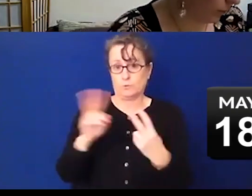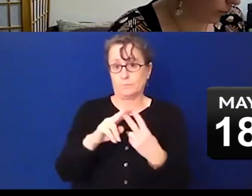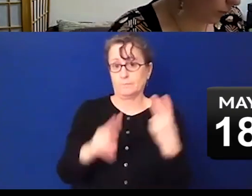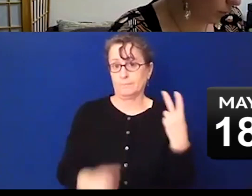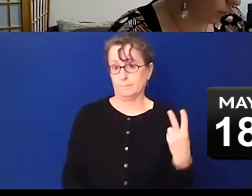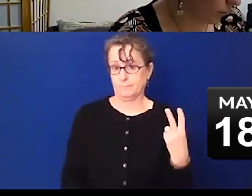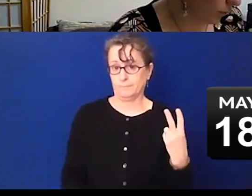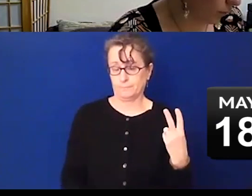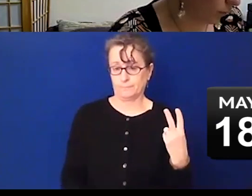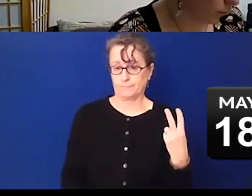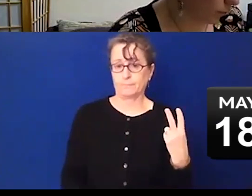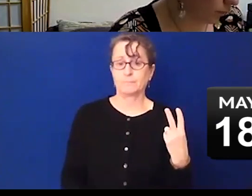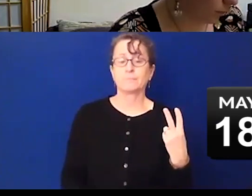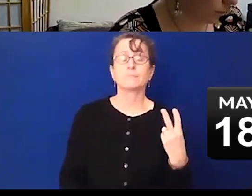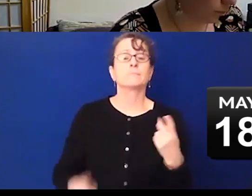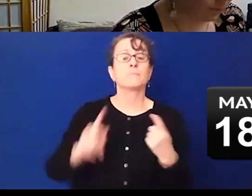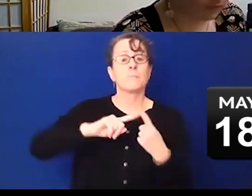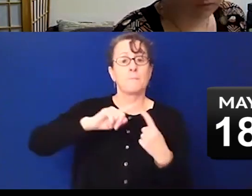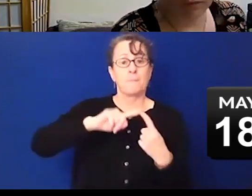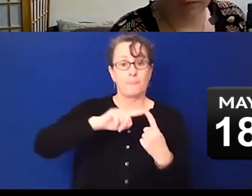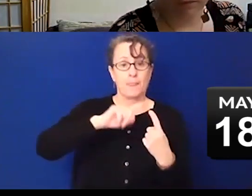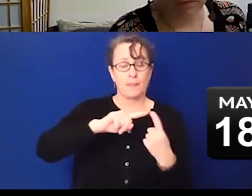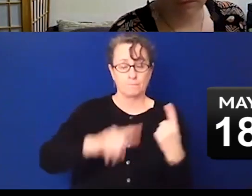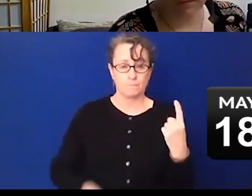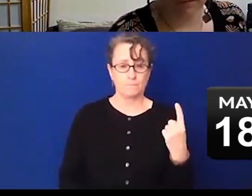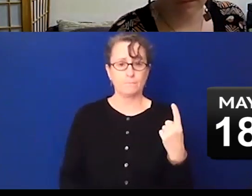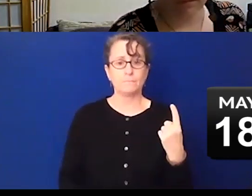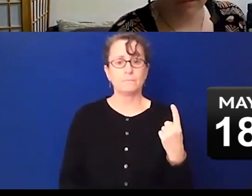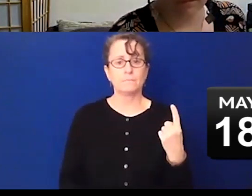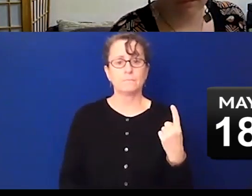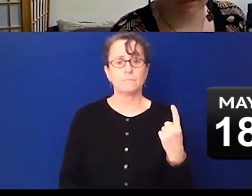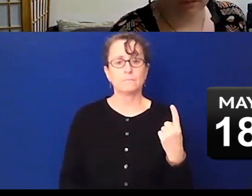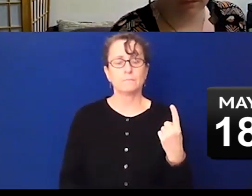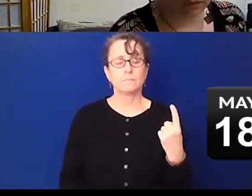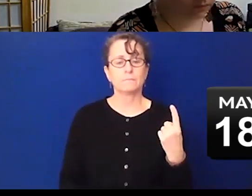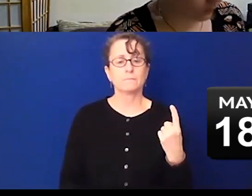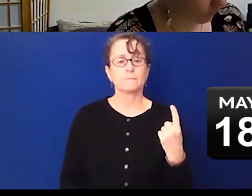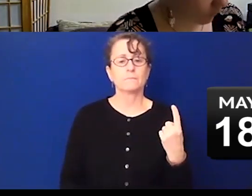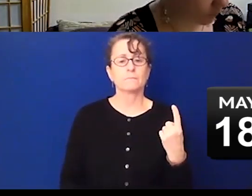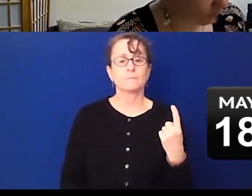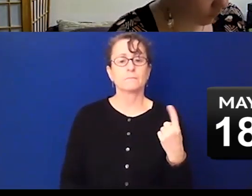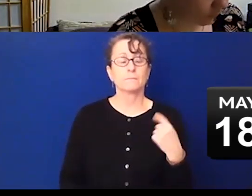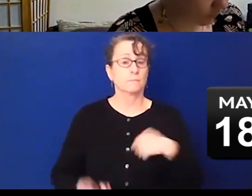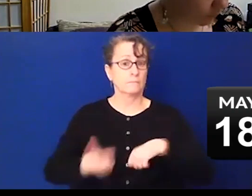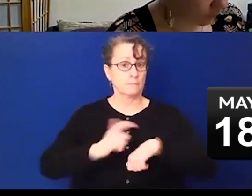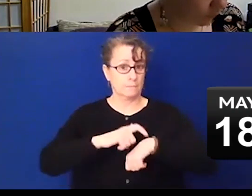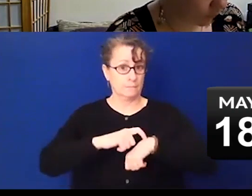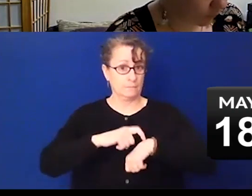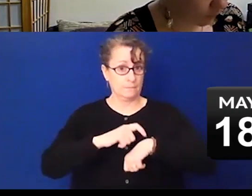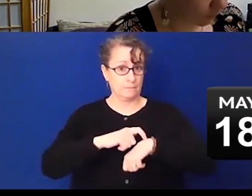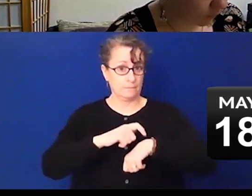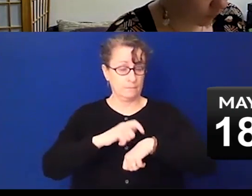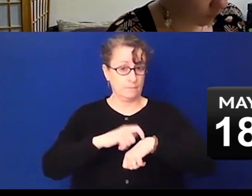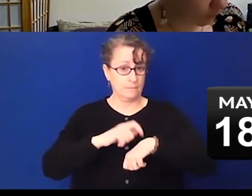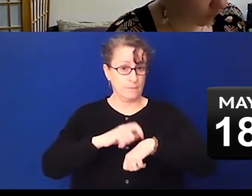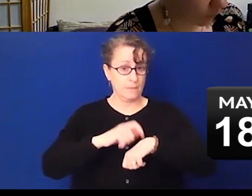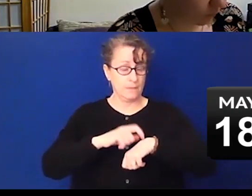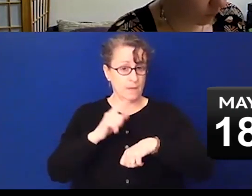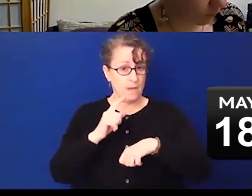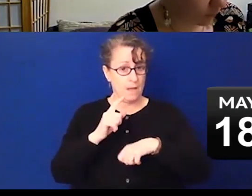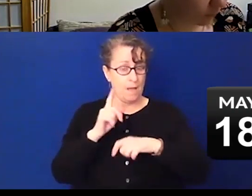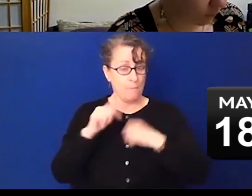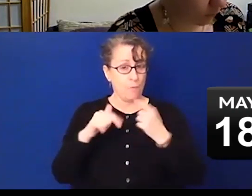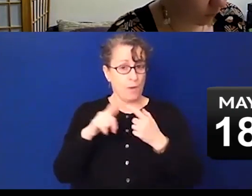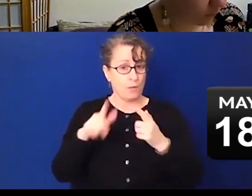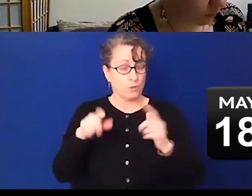crystal clear. One being that the hours that are applicable to when you're eligible to submit for